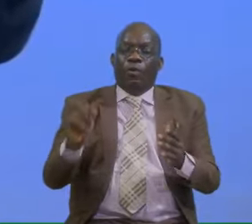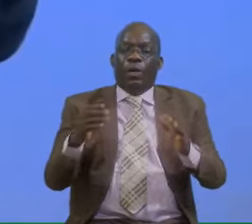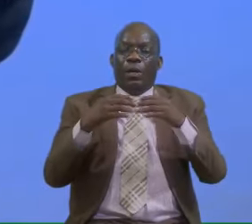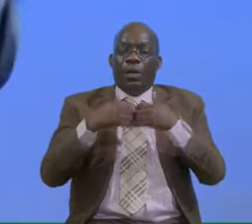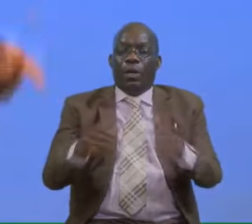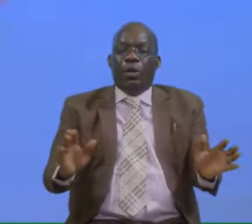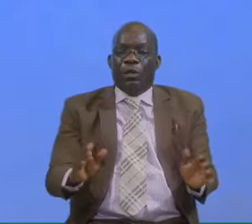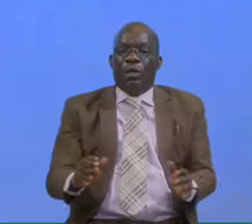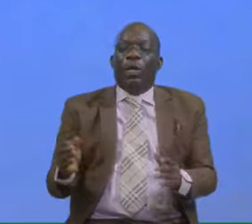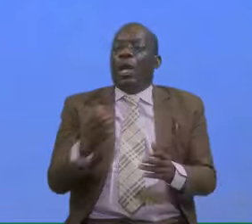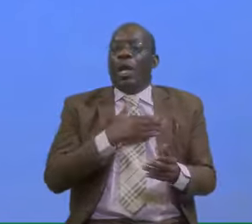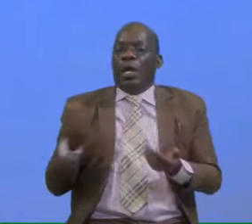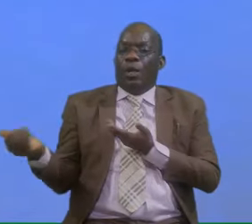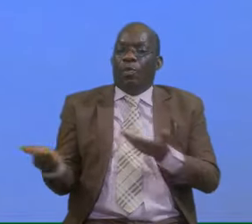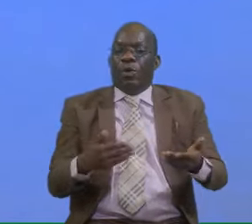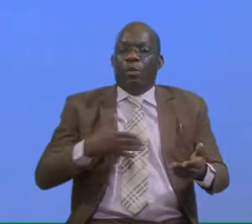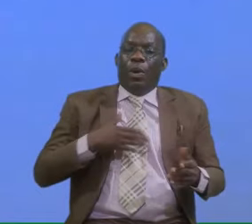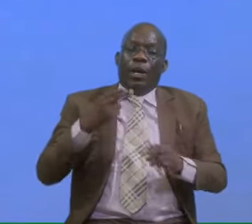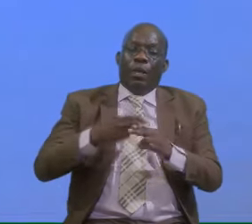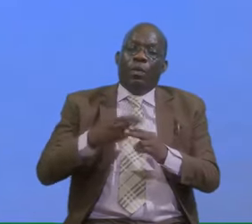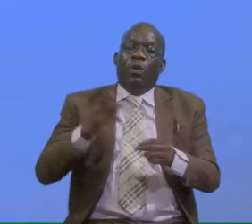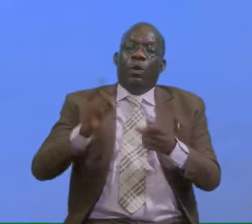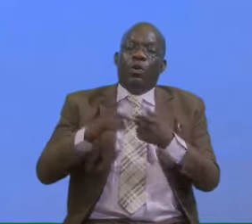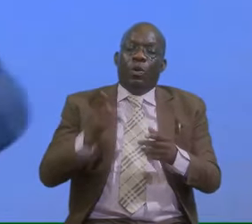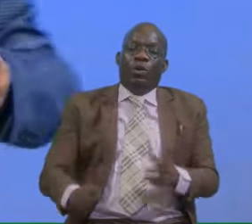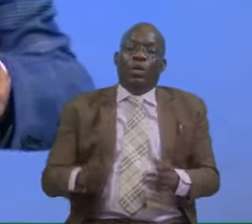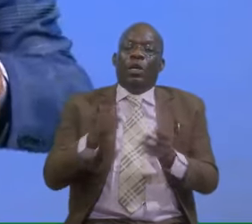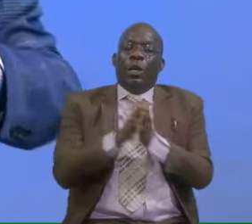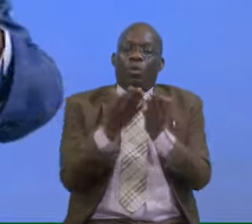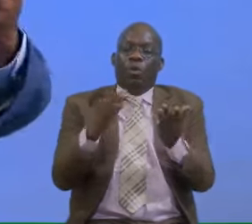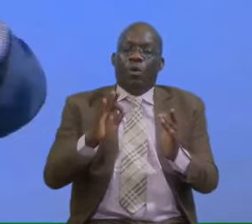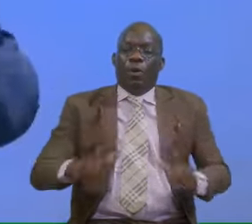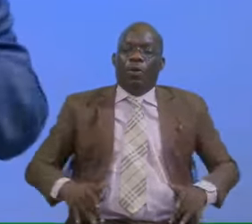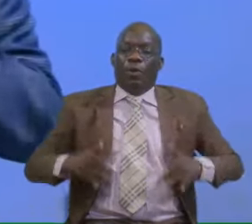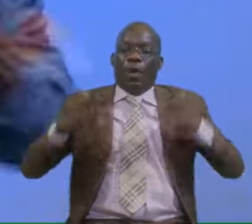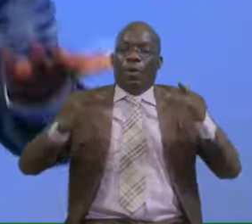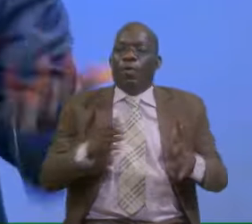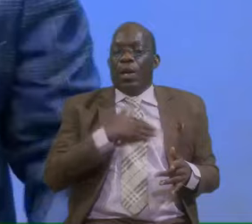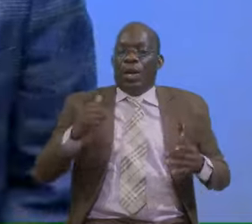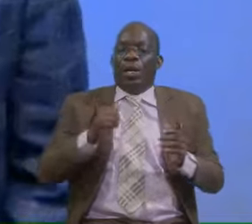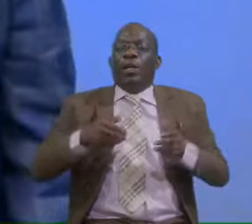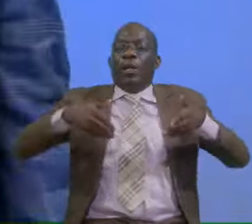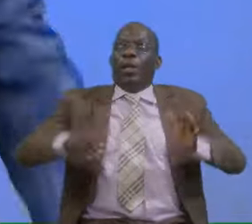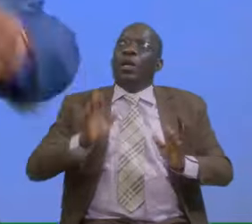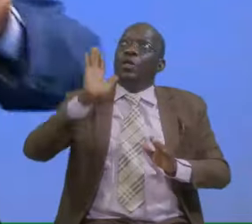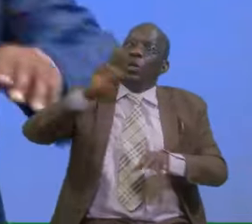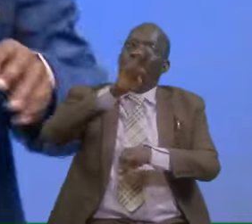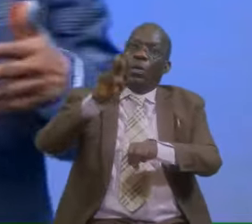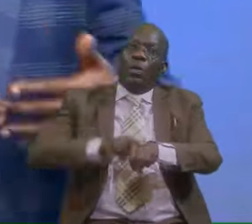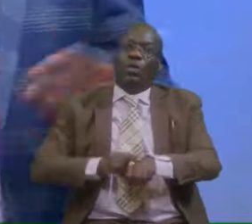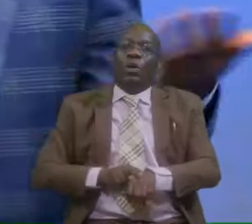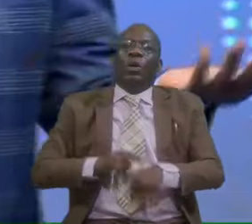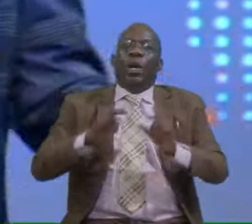my name into the book of life, and let your nature now dwell in